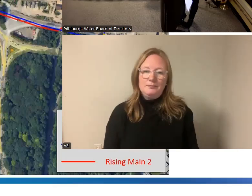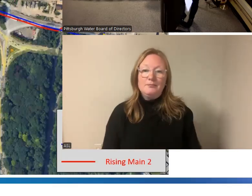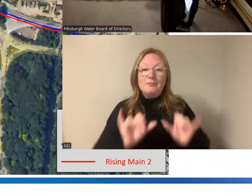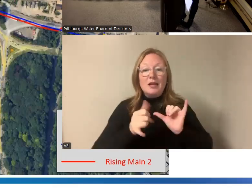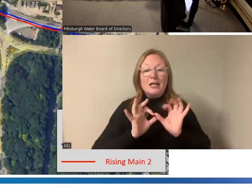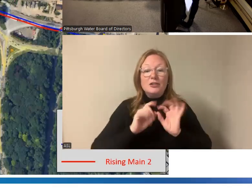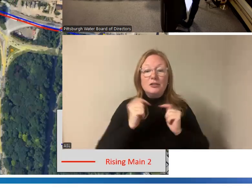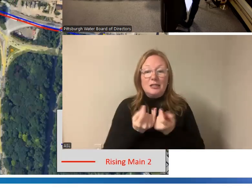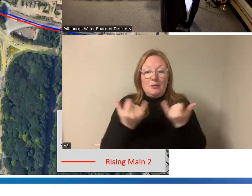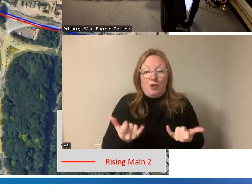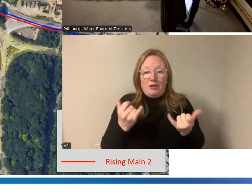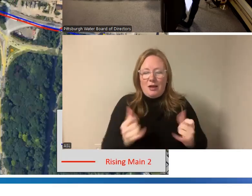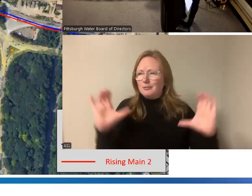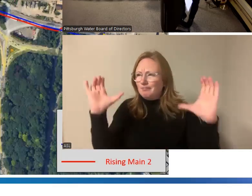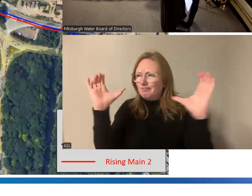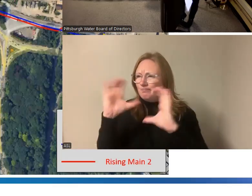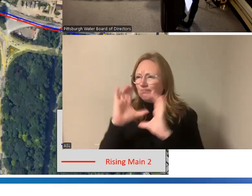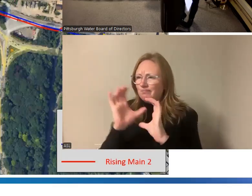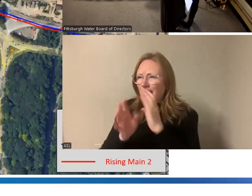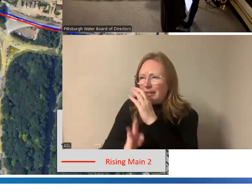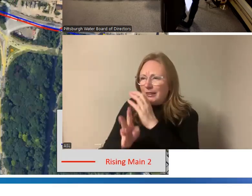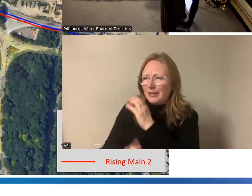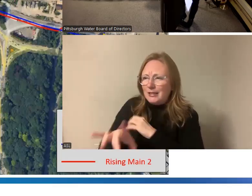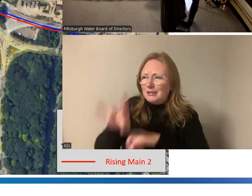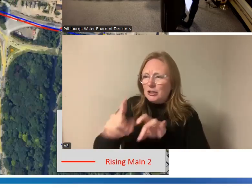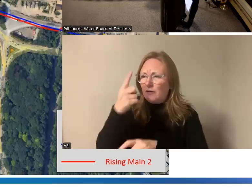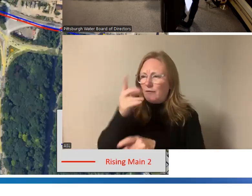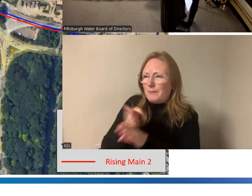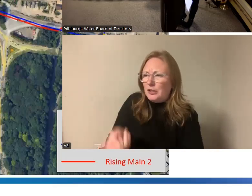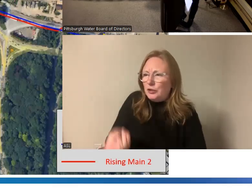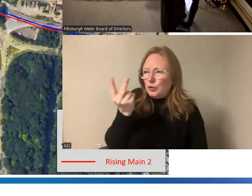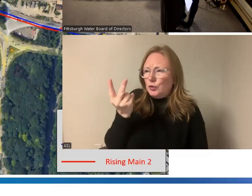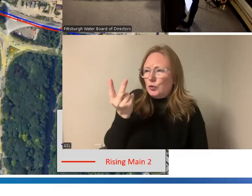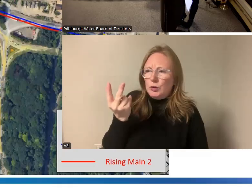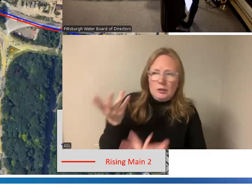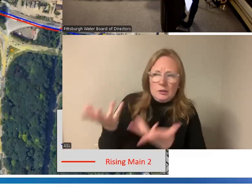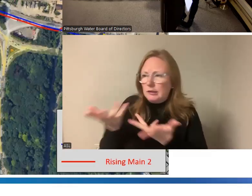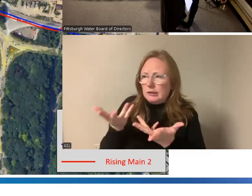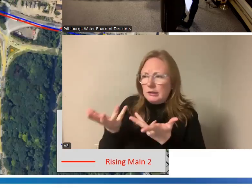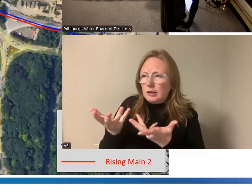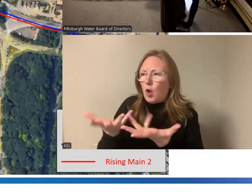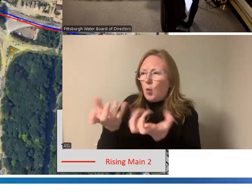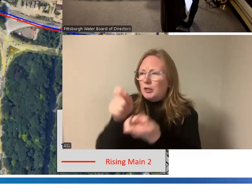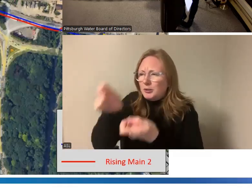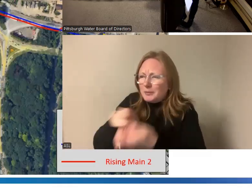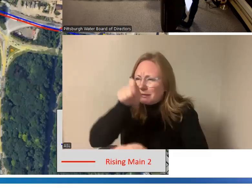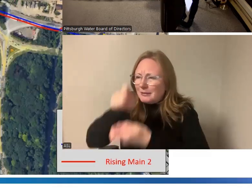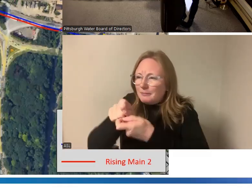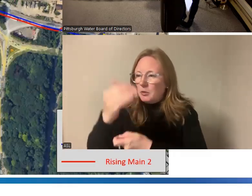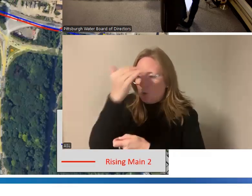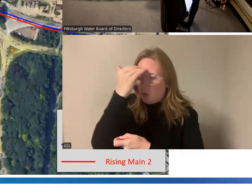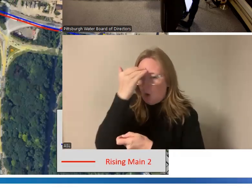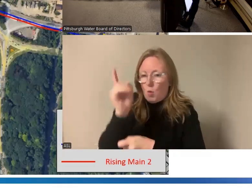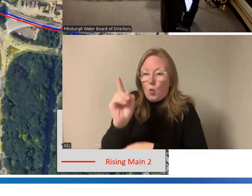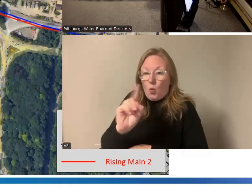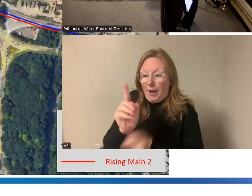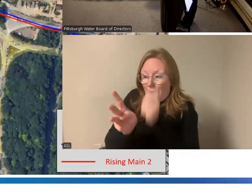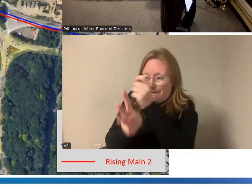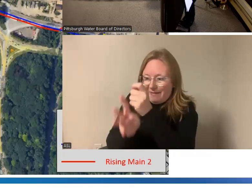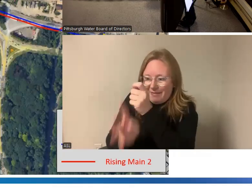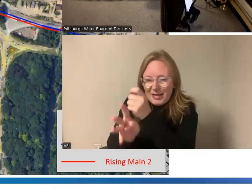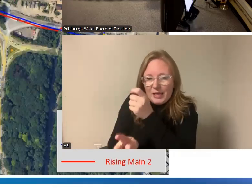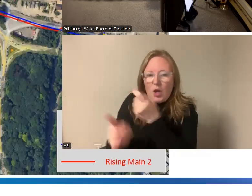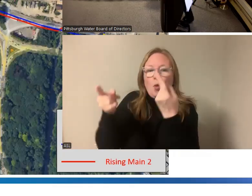is currently exploring the leak detection for rising main number 2 to more definitively determine the presence of the leak,